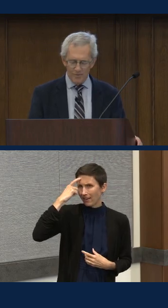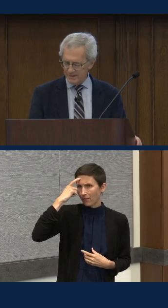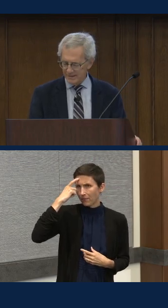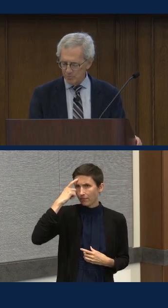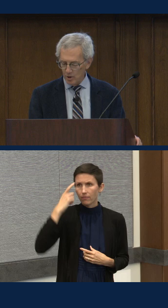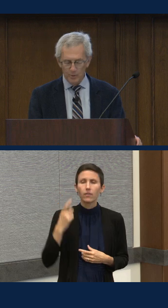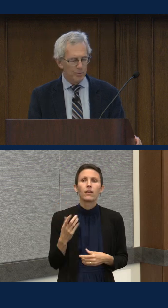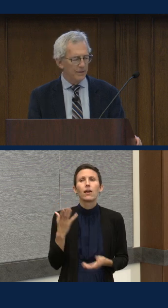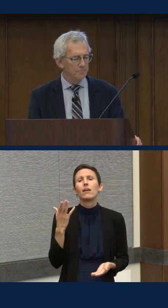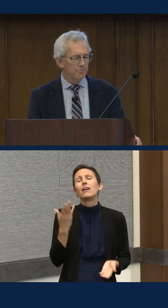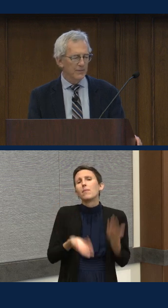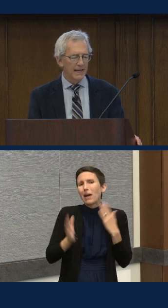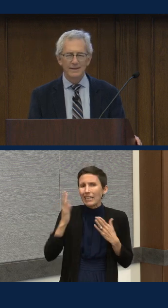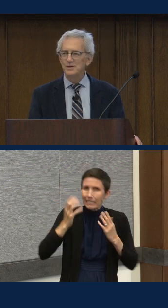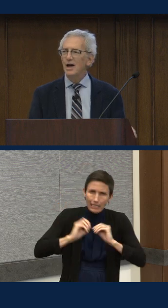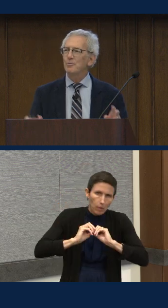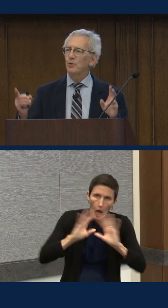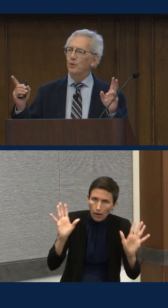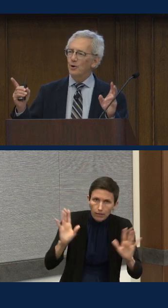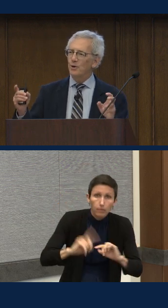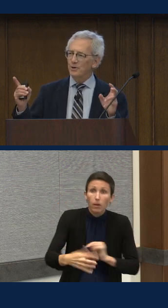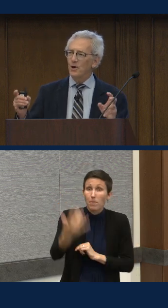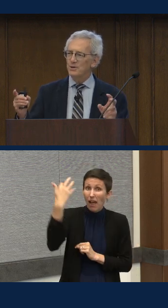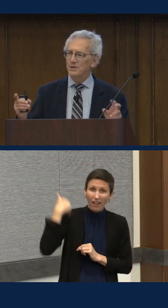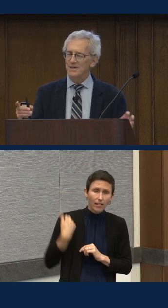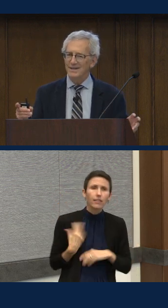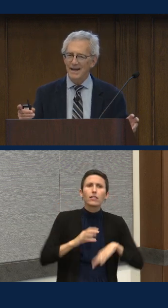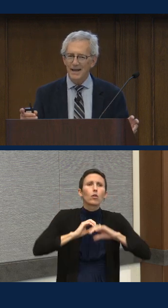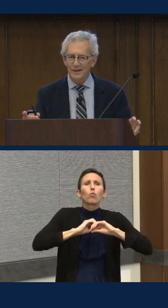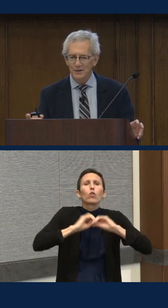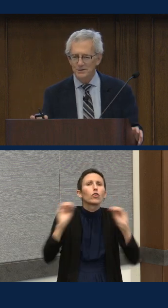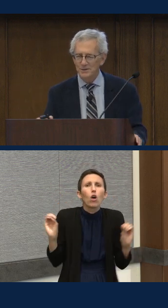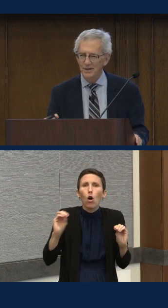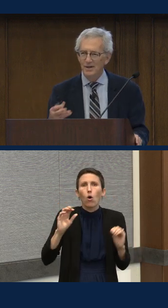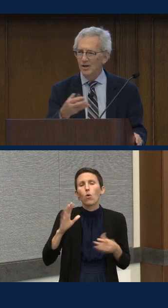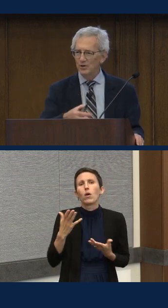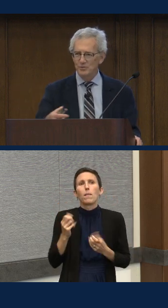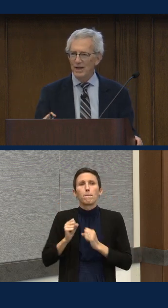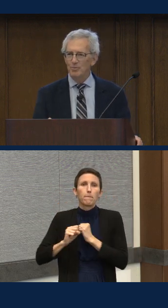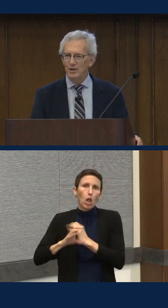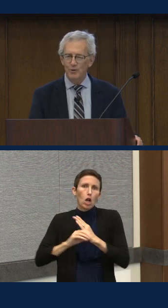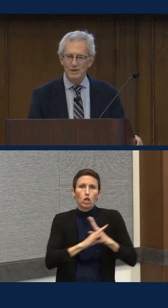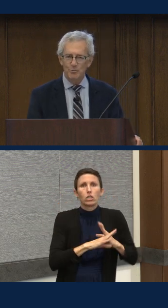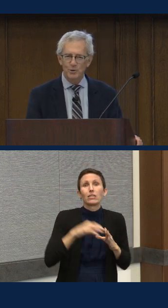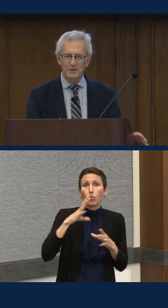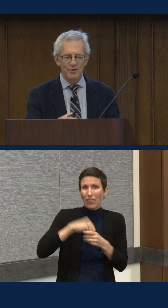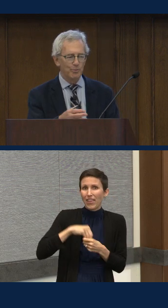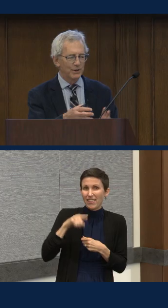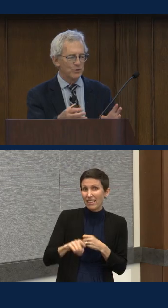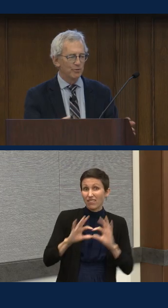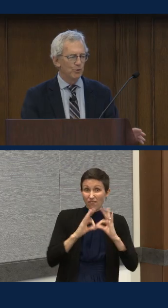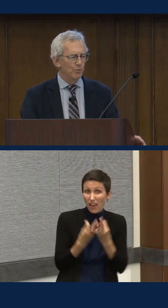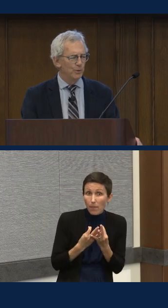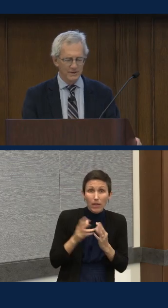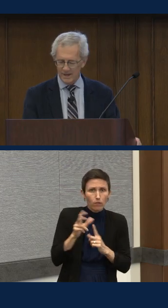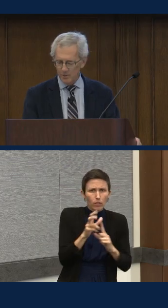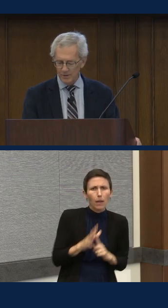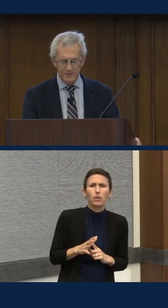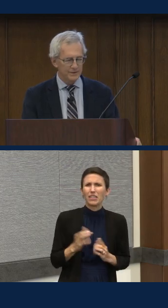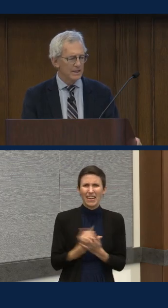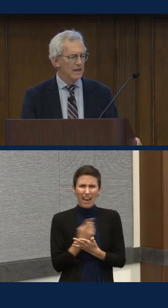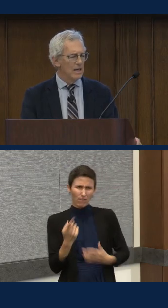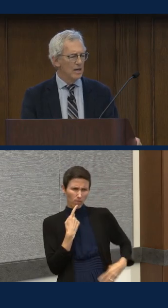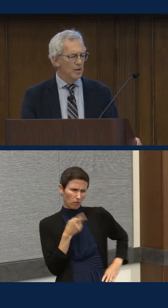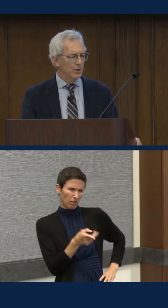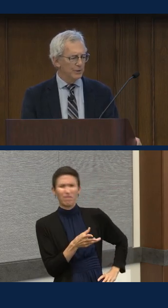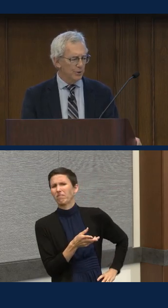like an obvious experiment, but at the time there were no endogenous antagonists of this family of receptors, and everybody sort of poo-pooed this